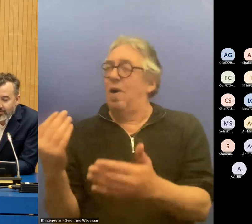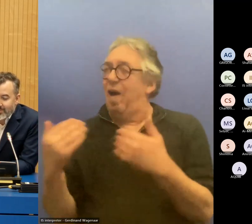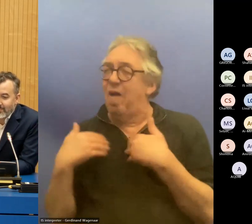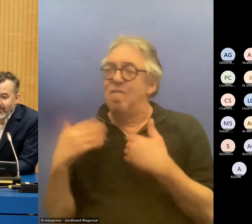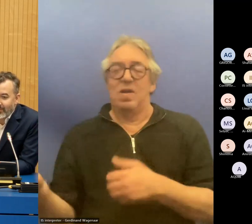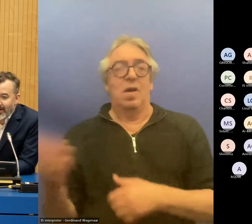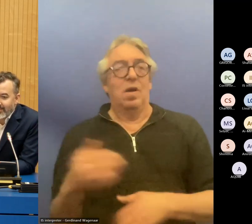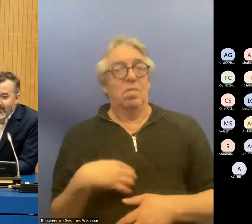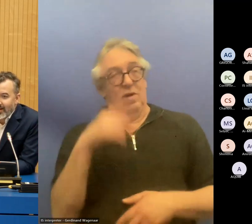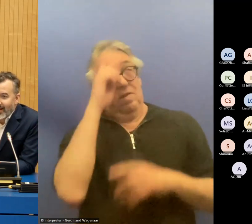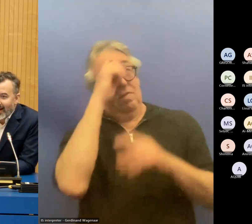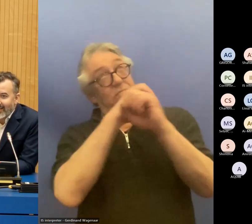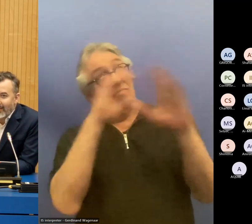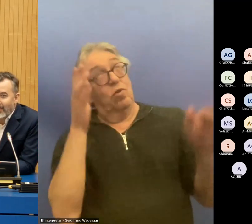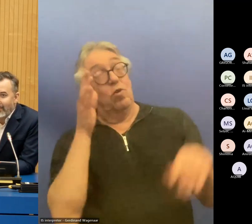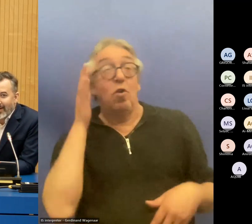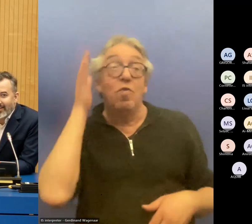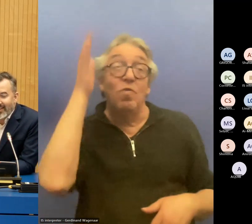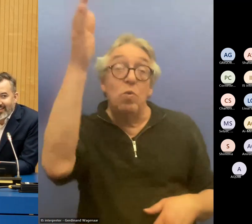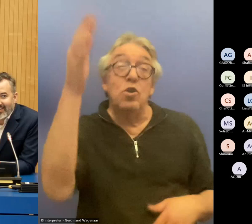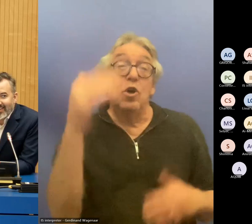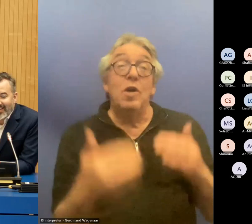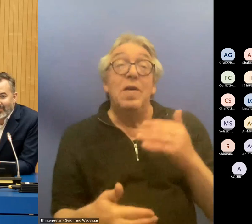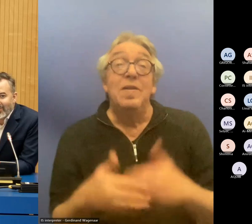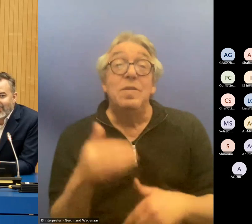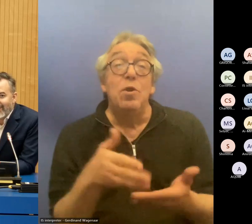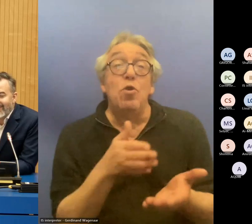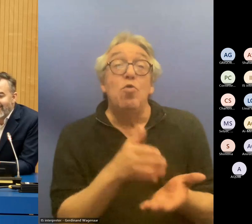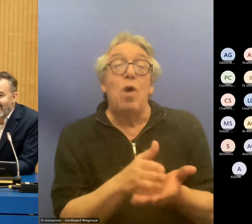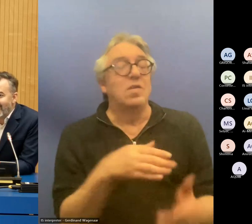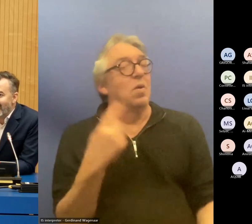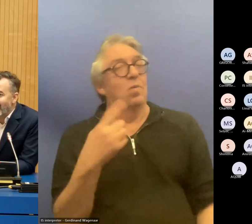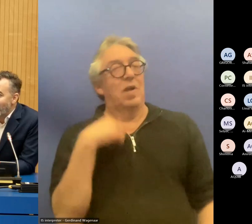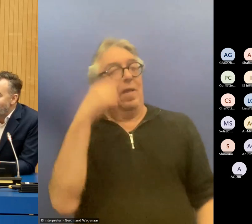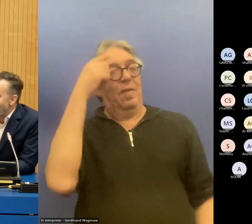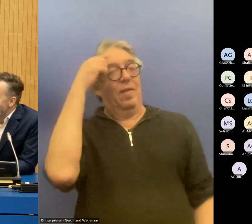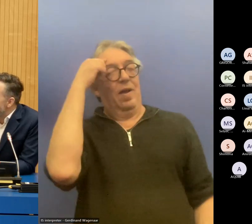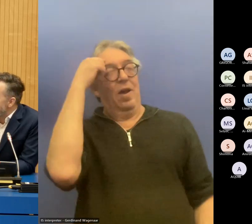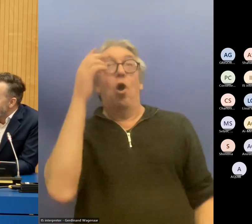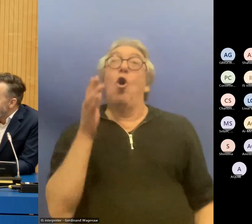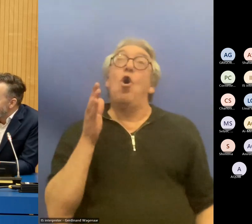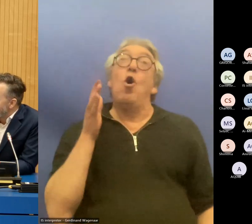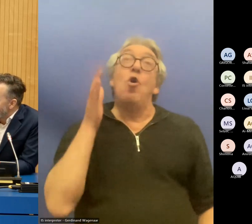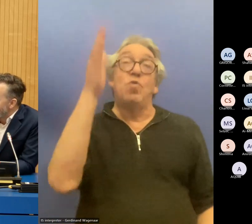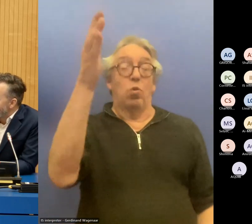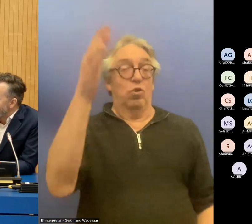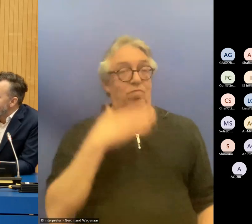the future of disability rights, I keep coming back to the idea that the future isn't in my